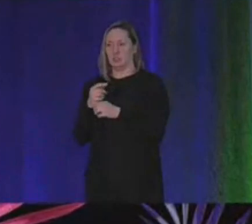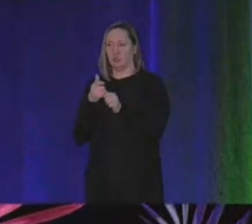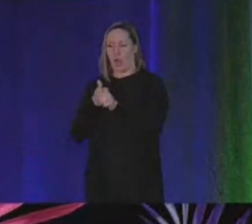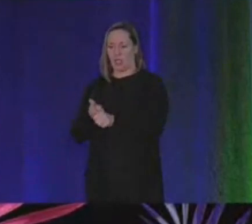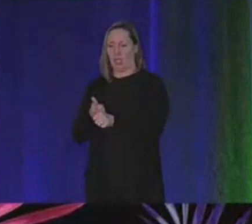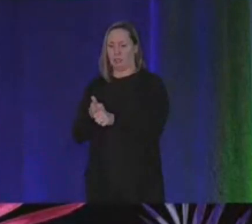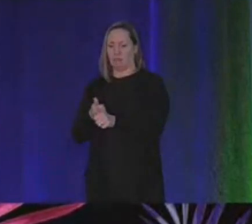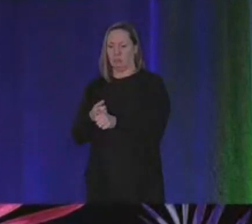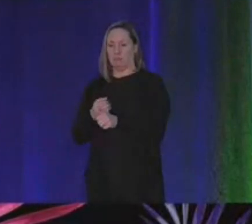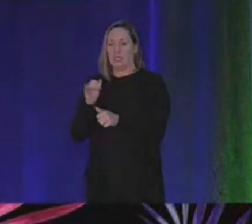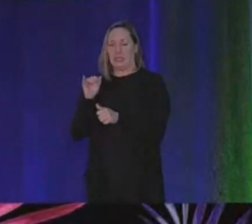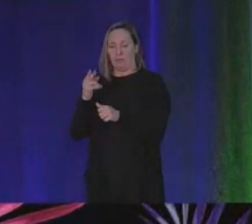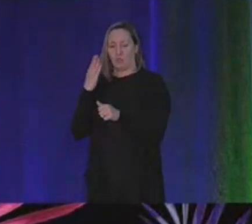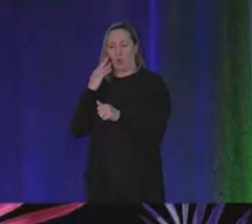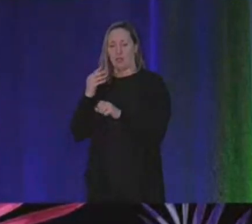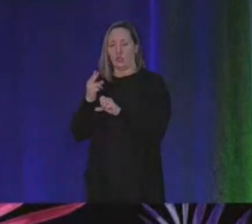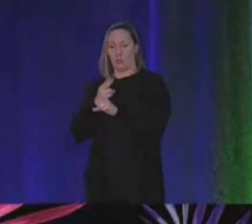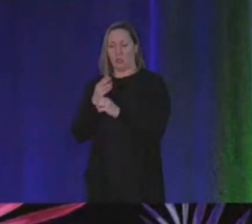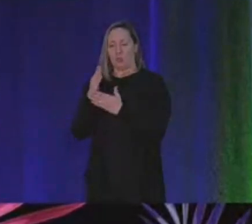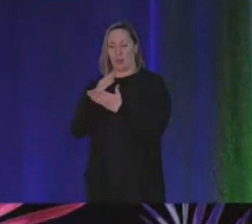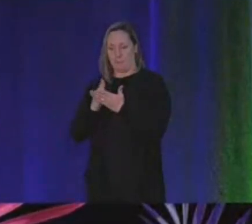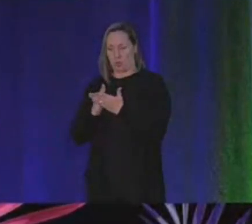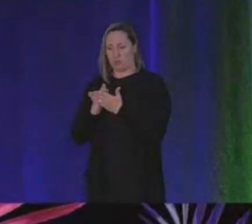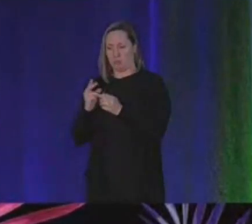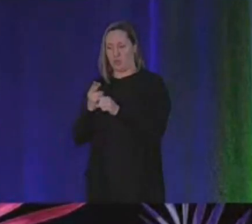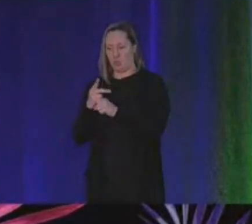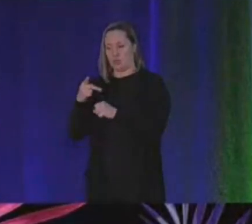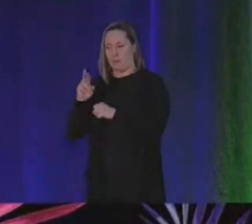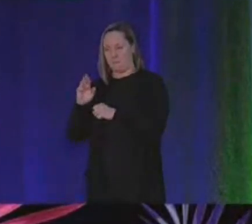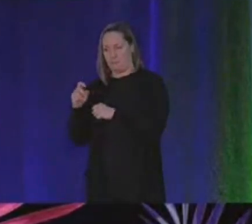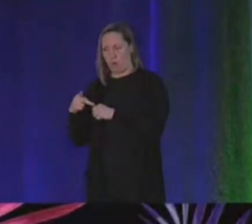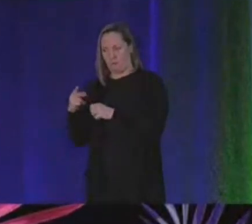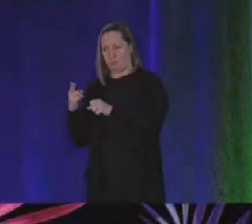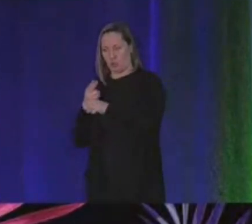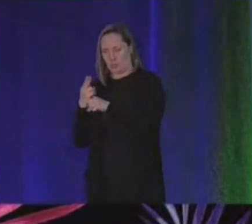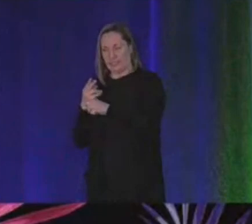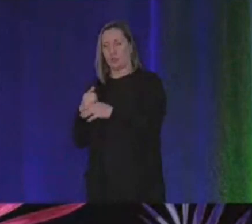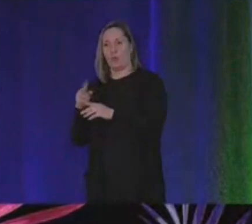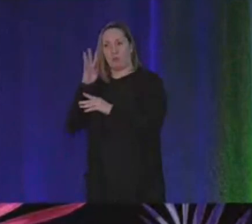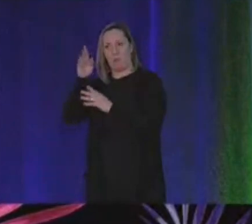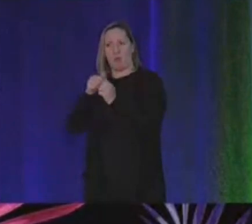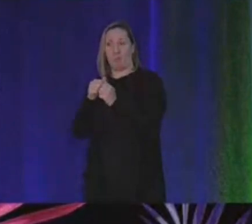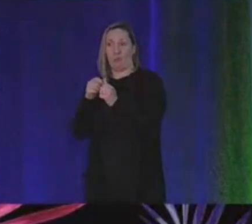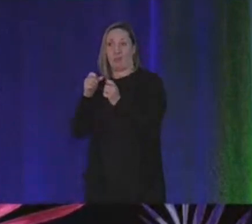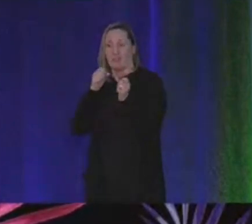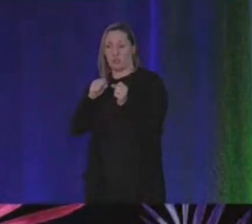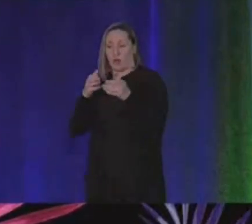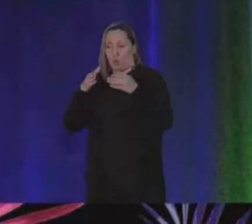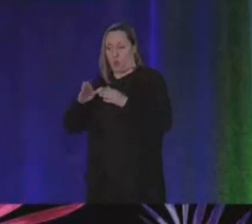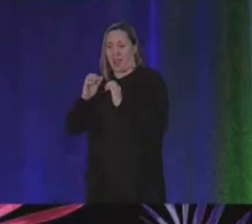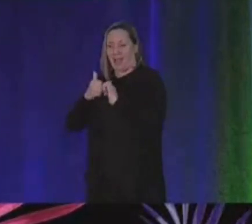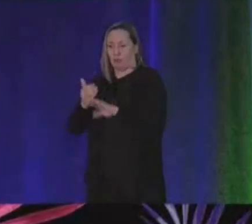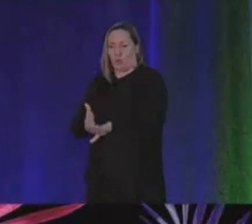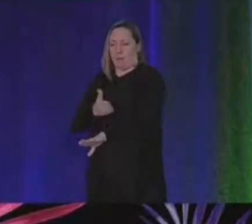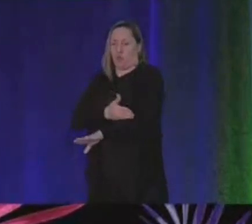those components by analyzing the prop usage, we can come up with a strategy for how to improve those components